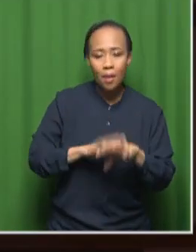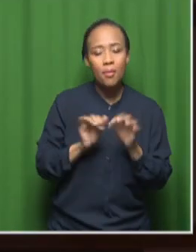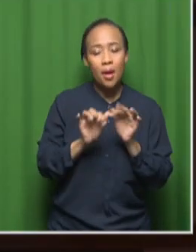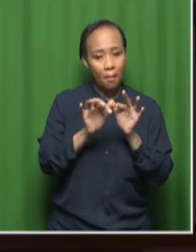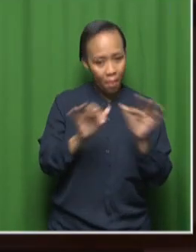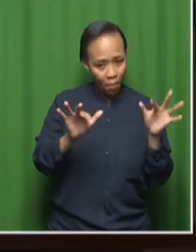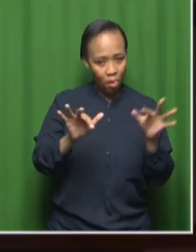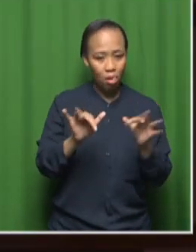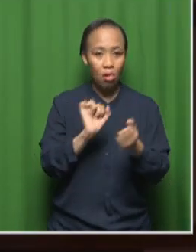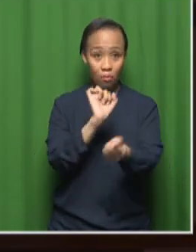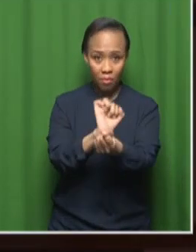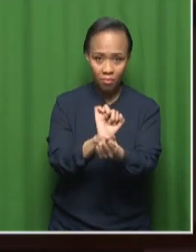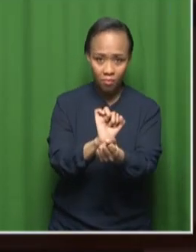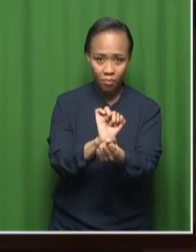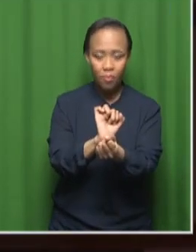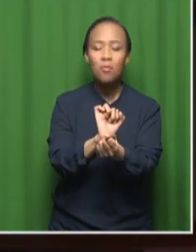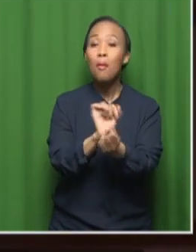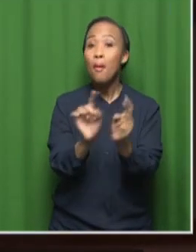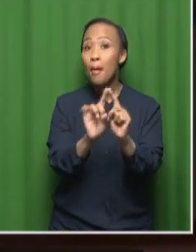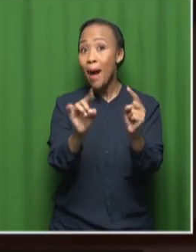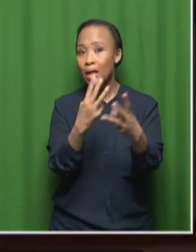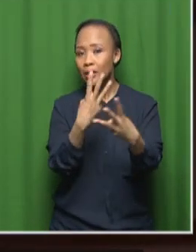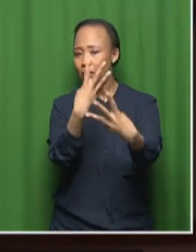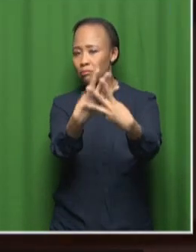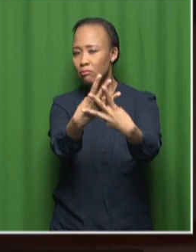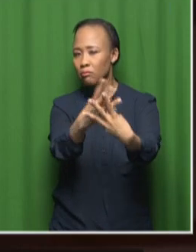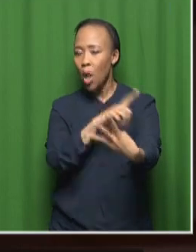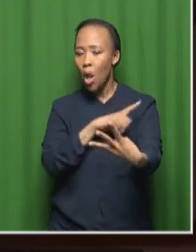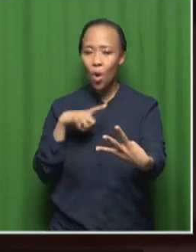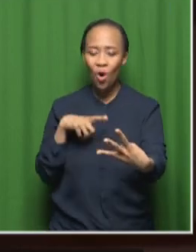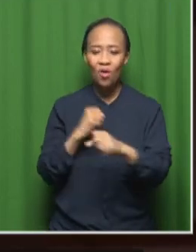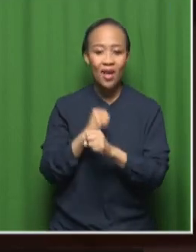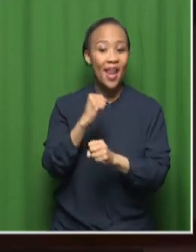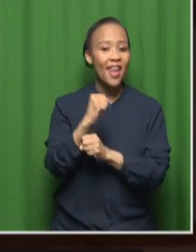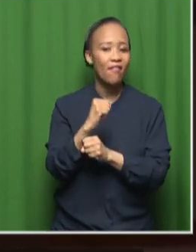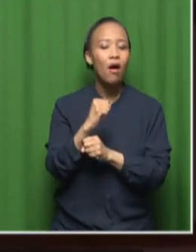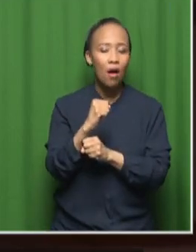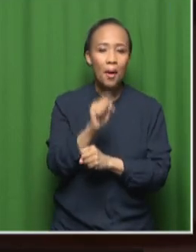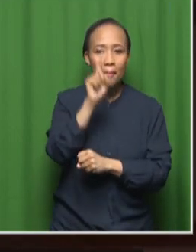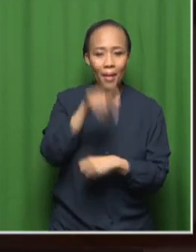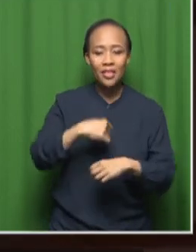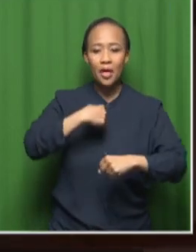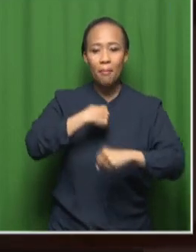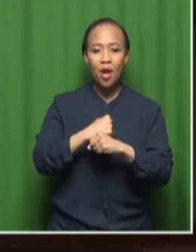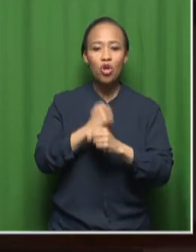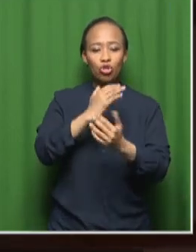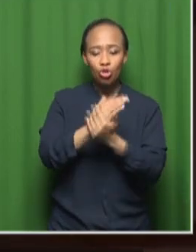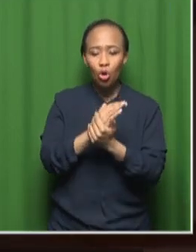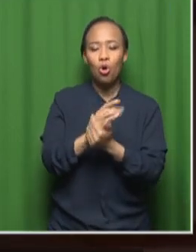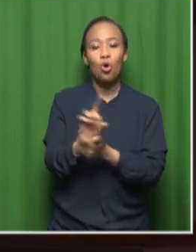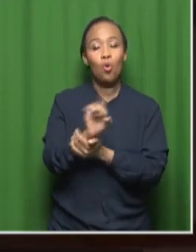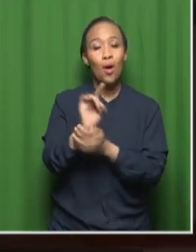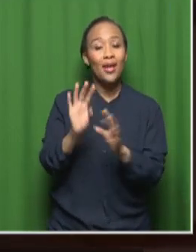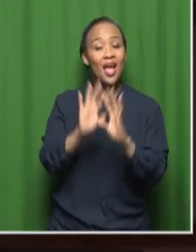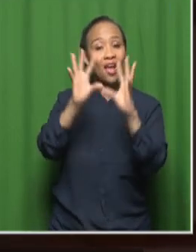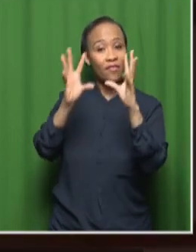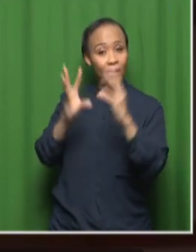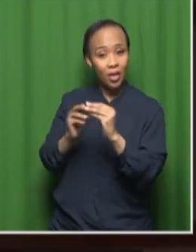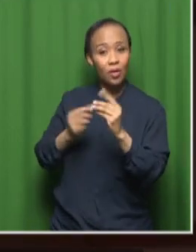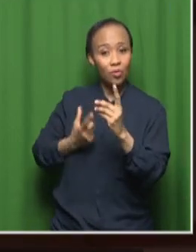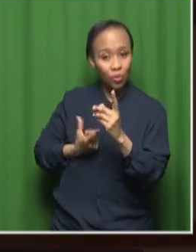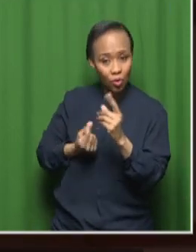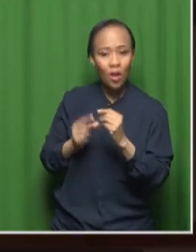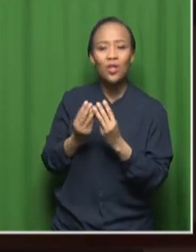spend time behind bars. They usually come out. So we have to make sure that we have to make sure that we intensify everything. And there should be measures that